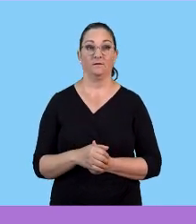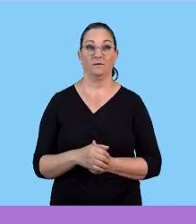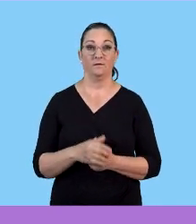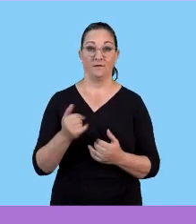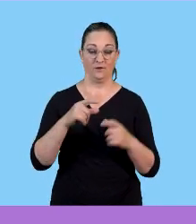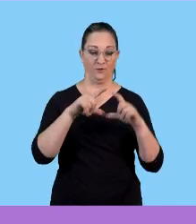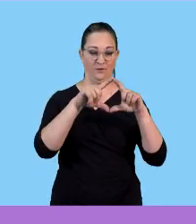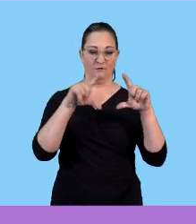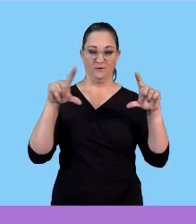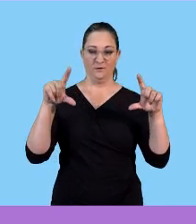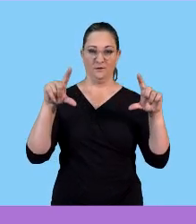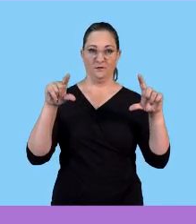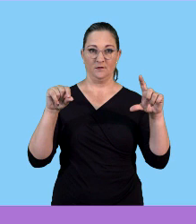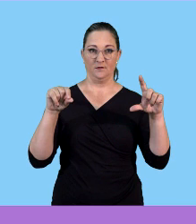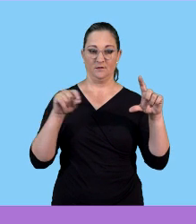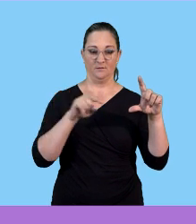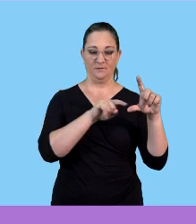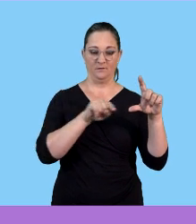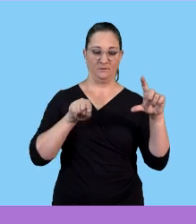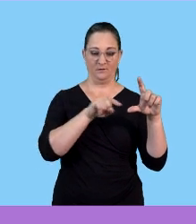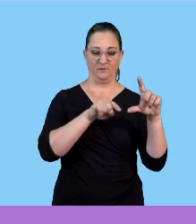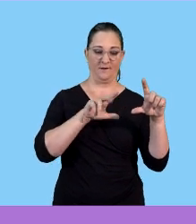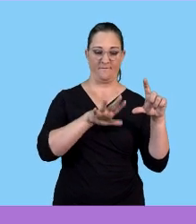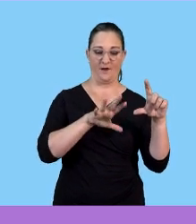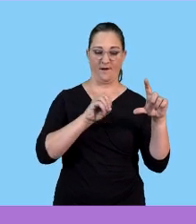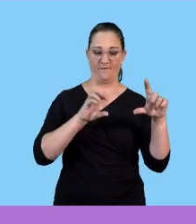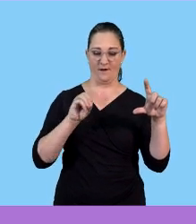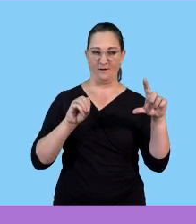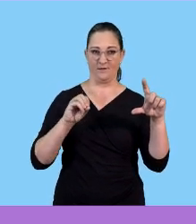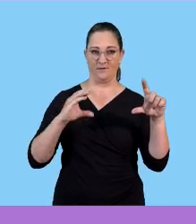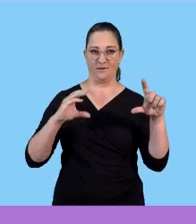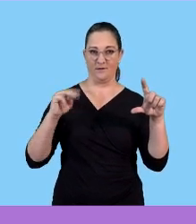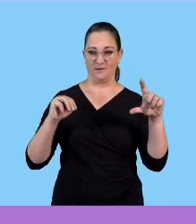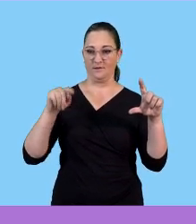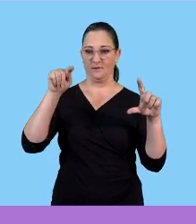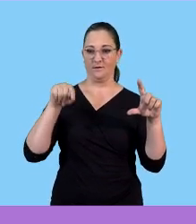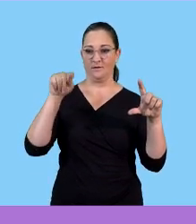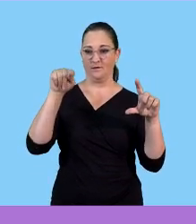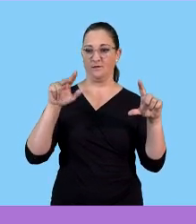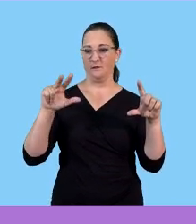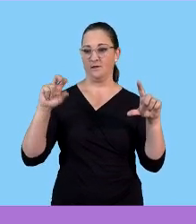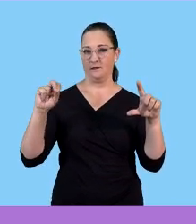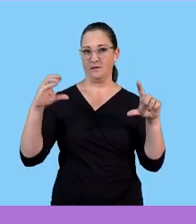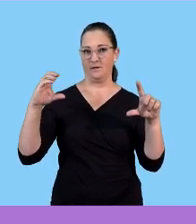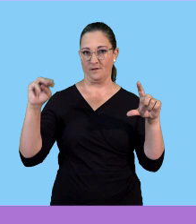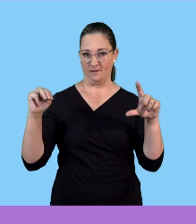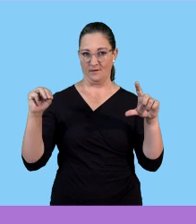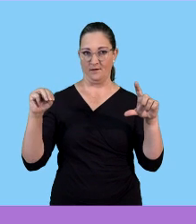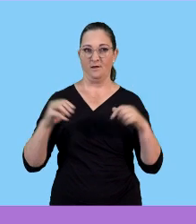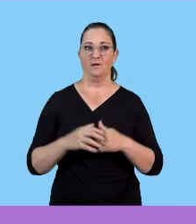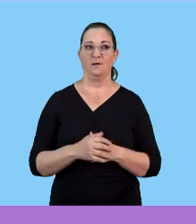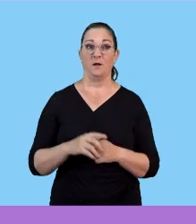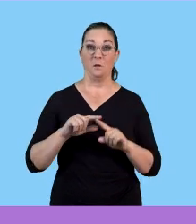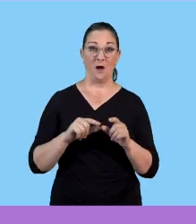this rectangular shape measures 500 centimeters by 80 centimeters. The little box he has